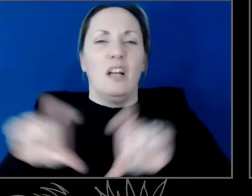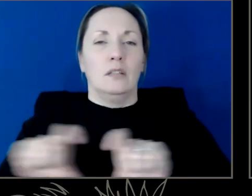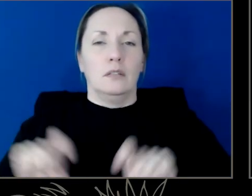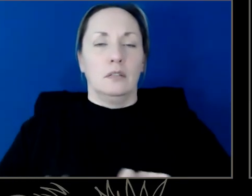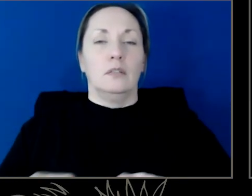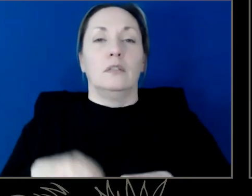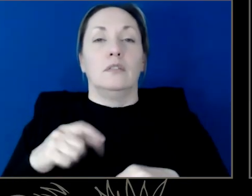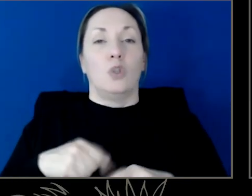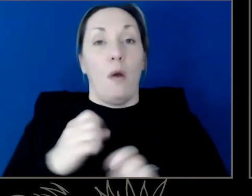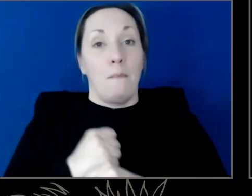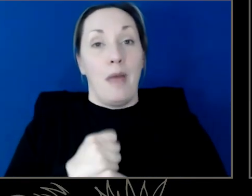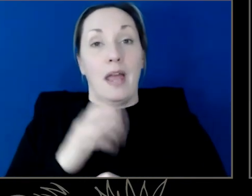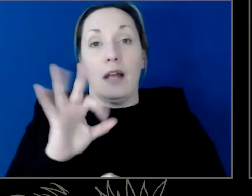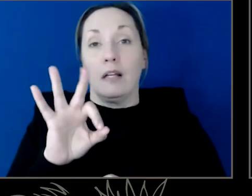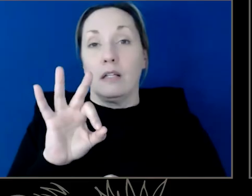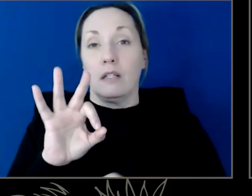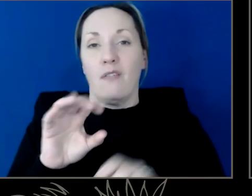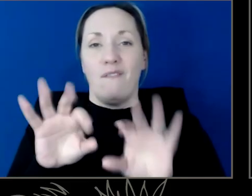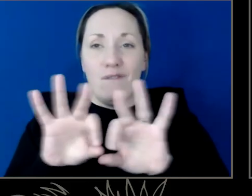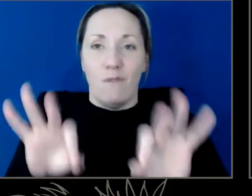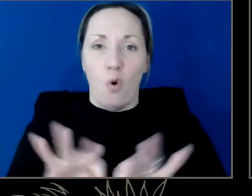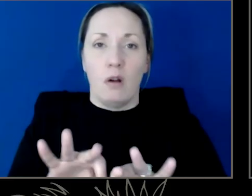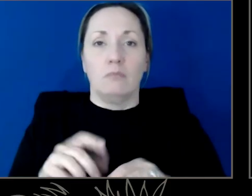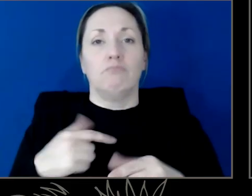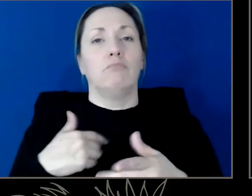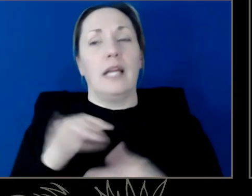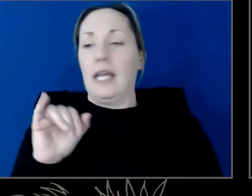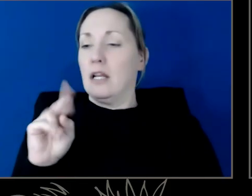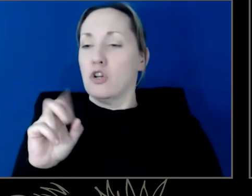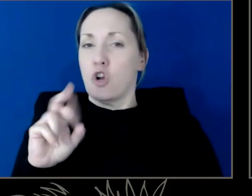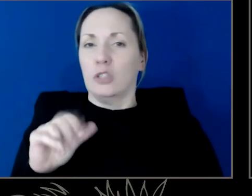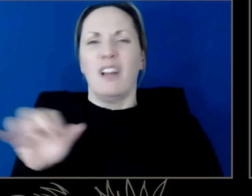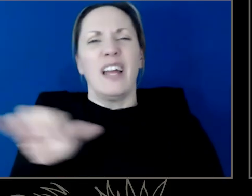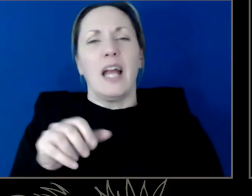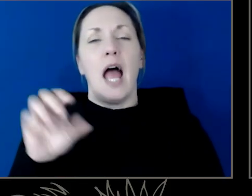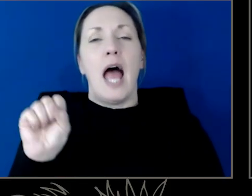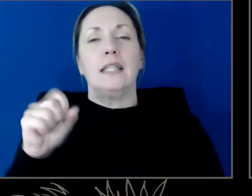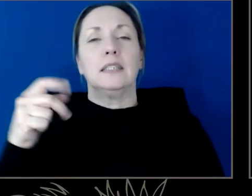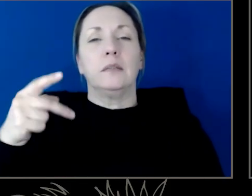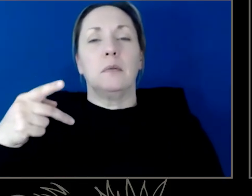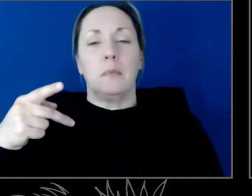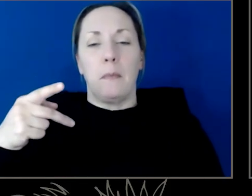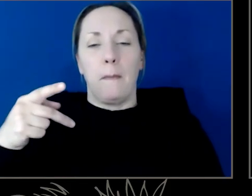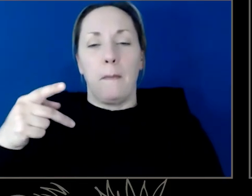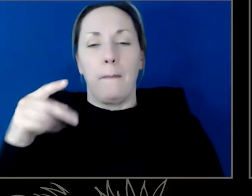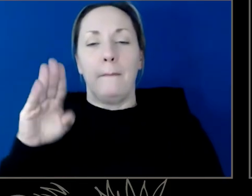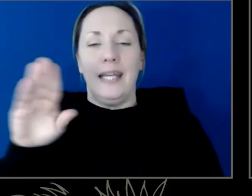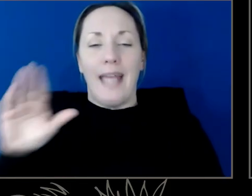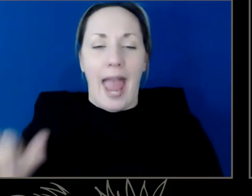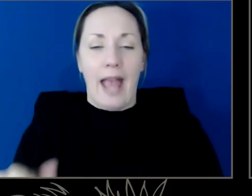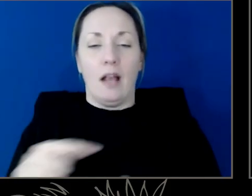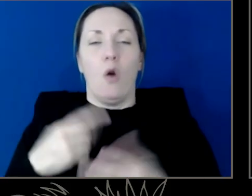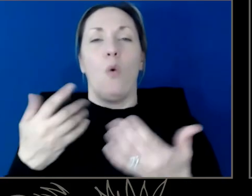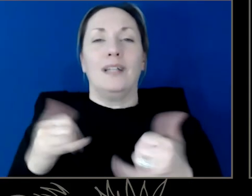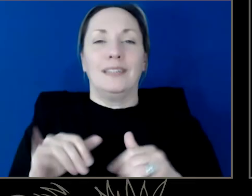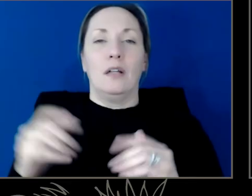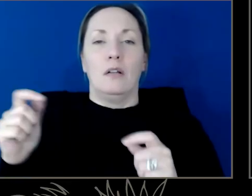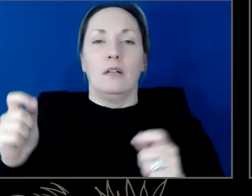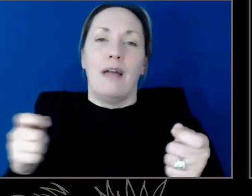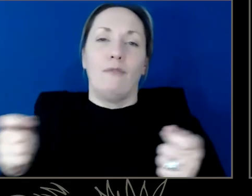handling in Inertia apps feel more like a traditional SPA while still leveraging server-side